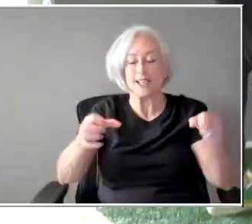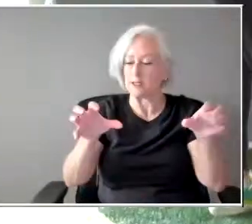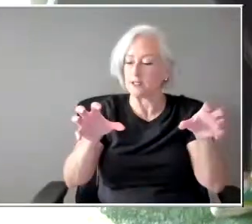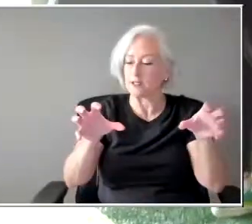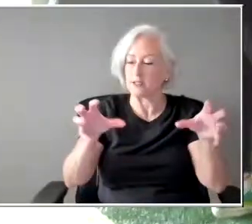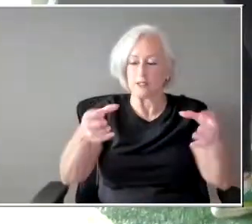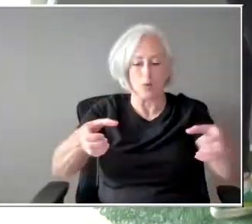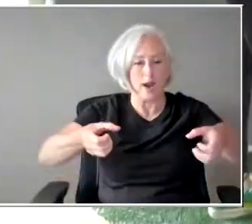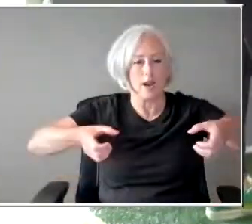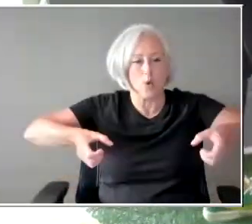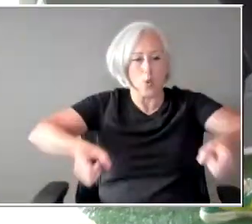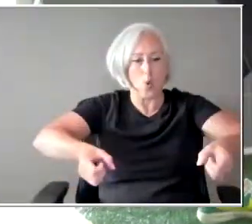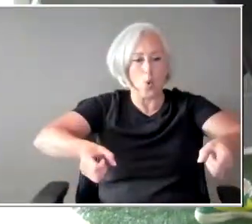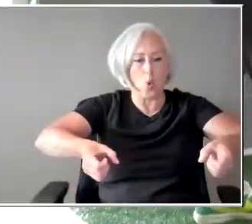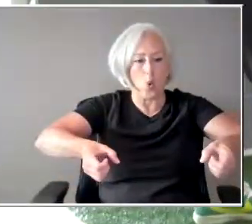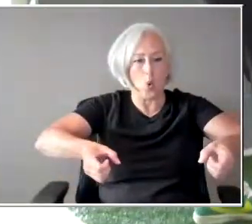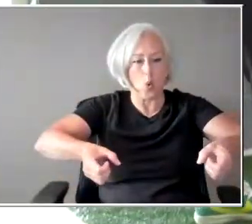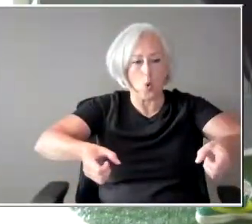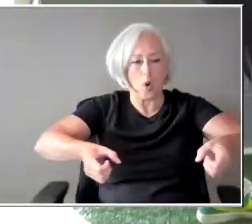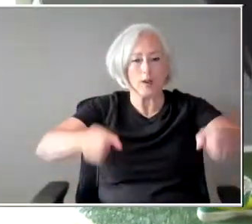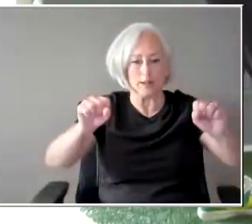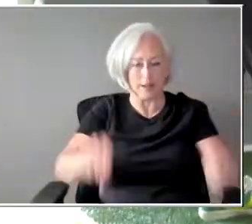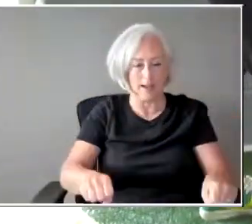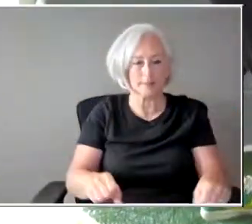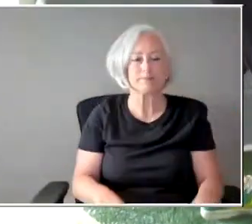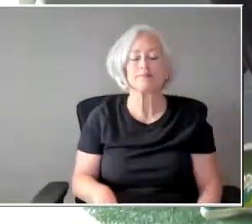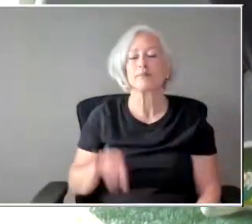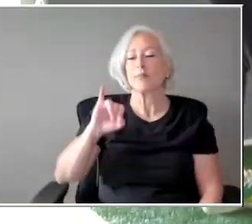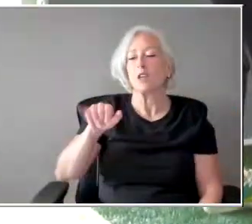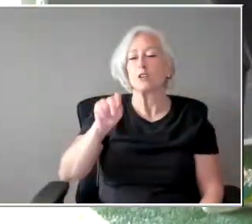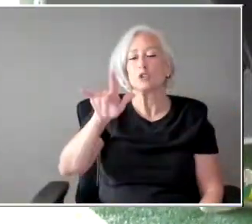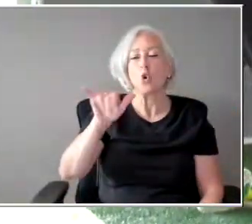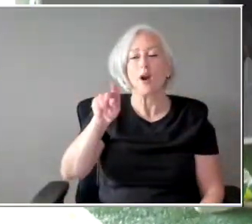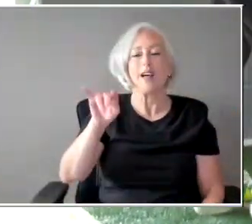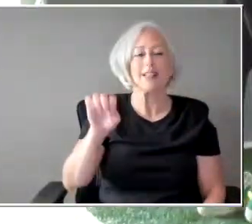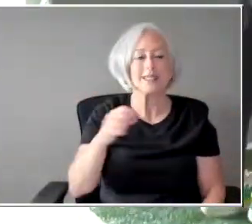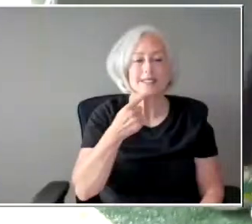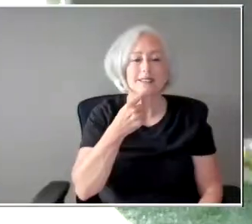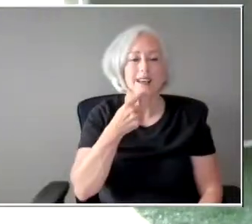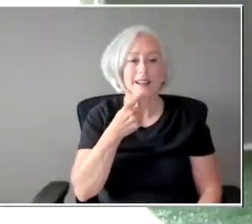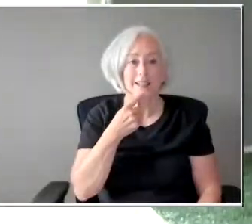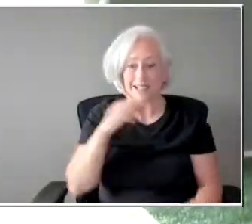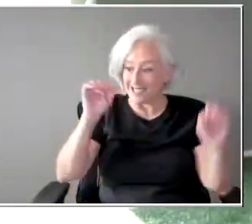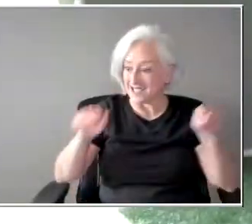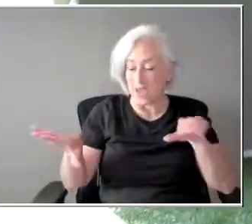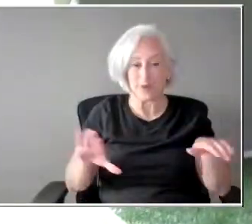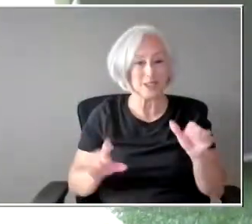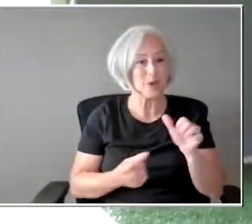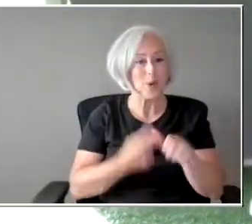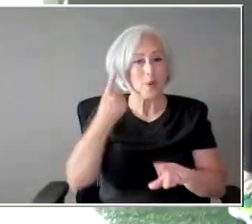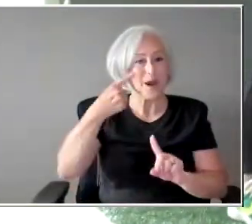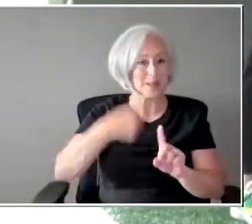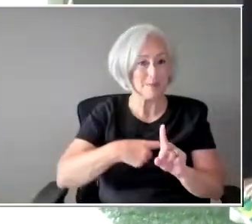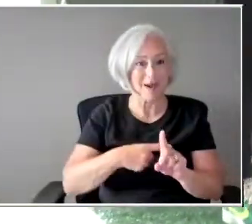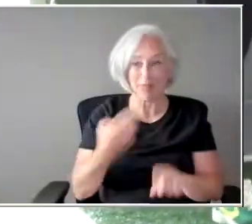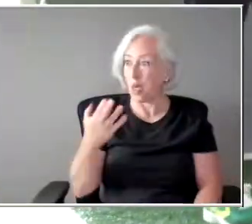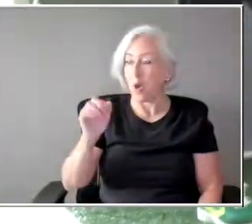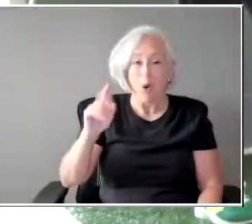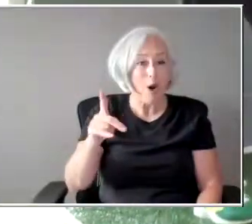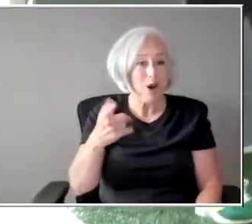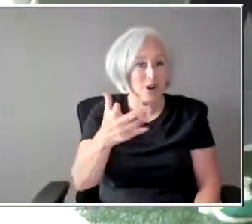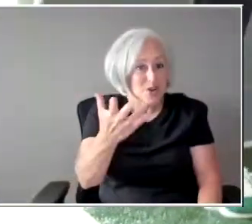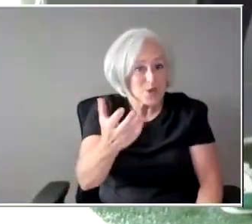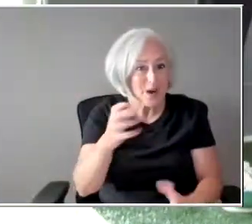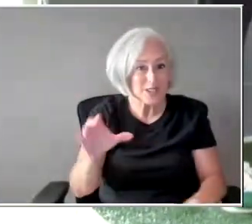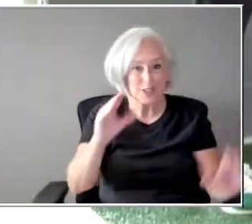Joellen, one of our faithful viewers, good morning to you. She was like, how about we do this once a month? Hawk, you good with this? So we can start teaching